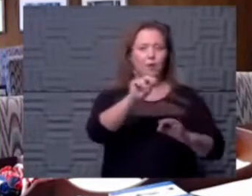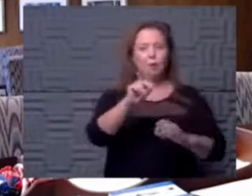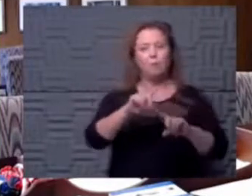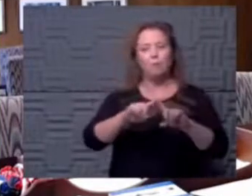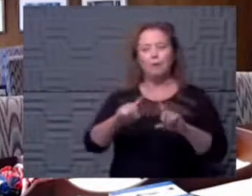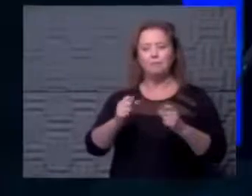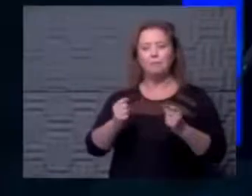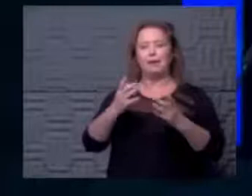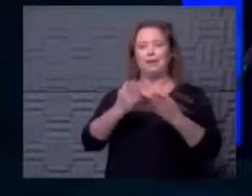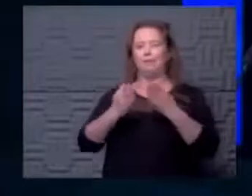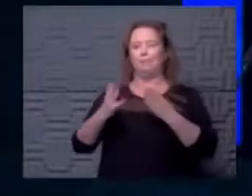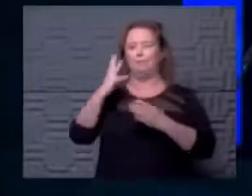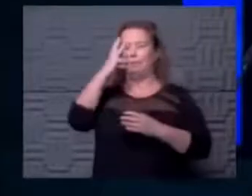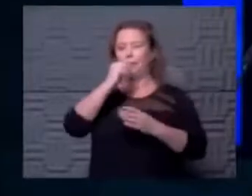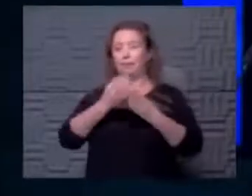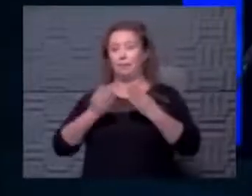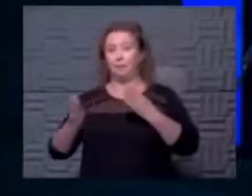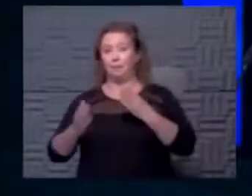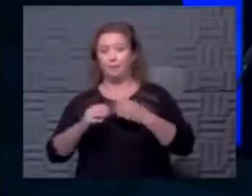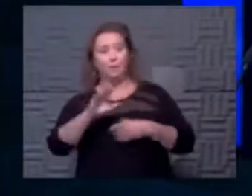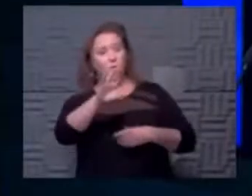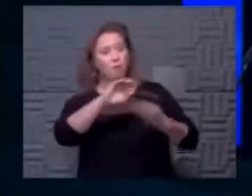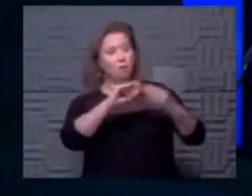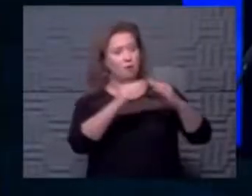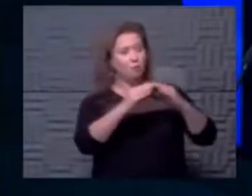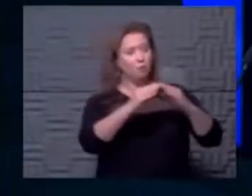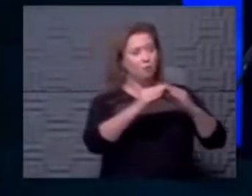things happened. Enrollment up or down?